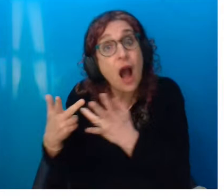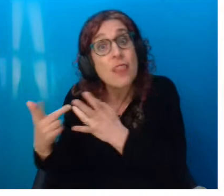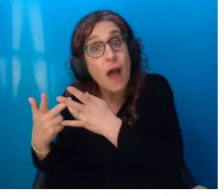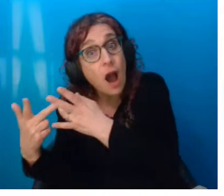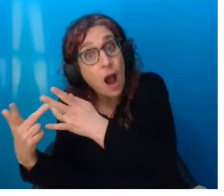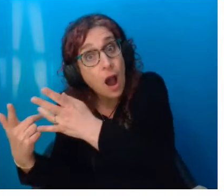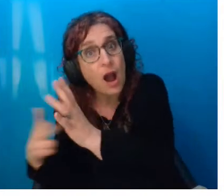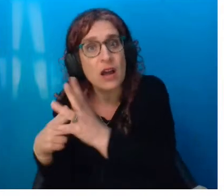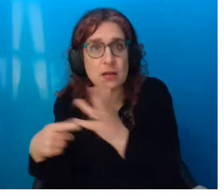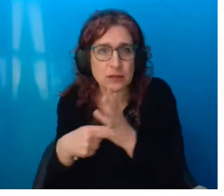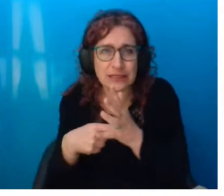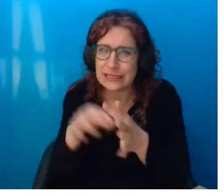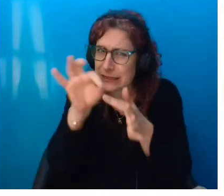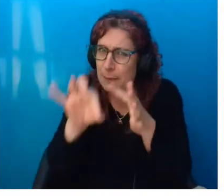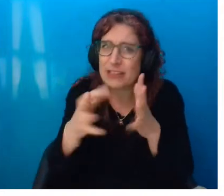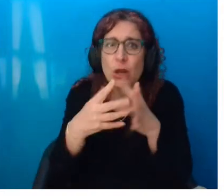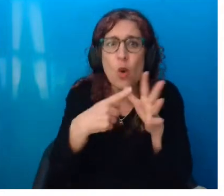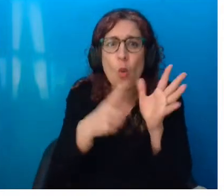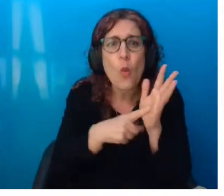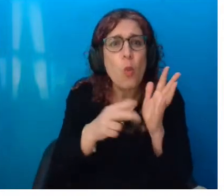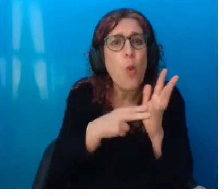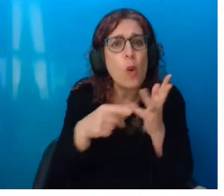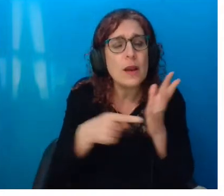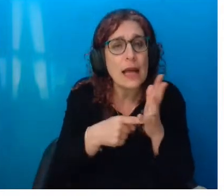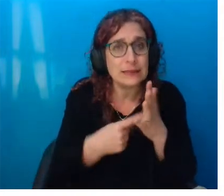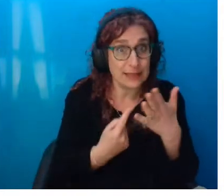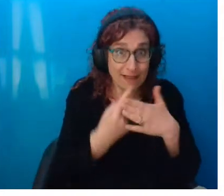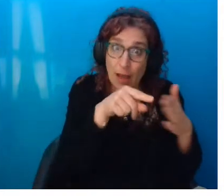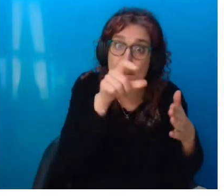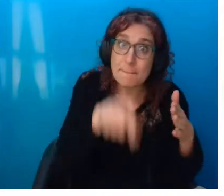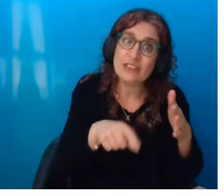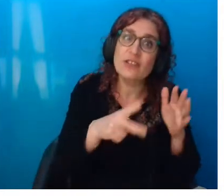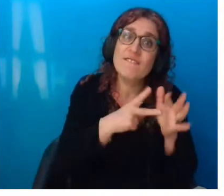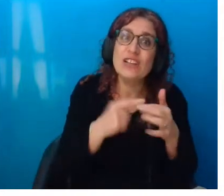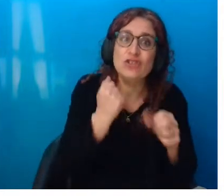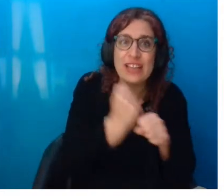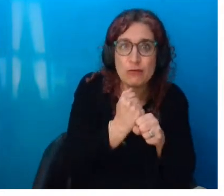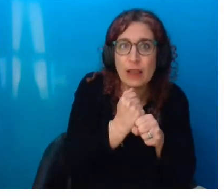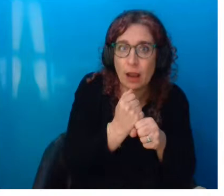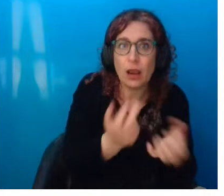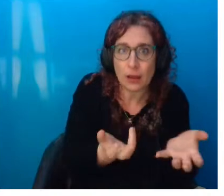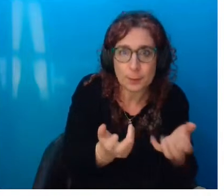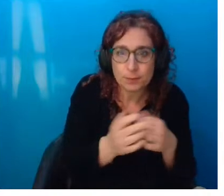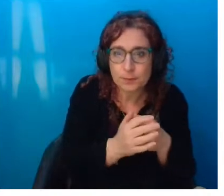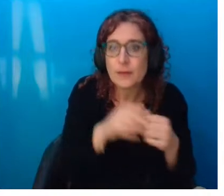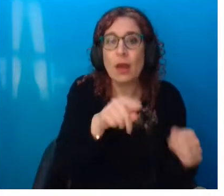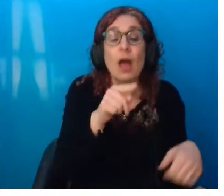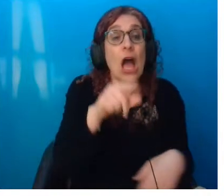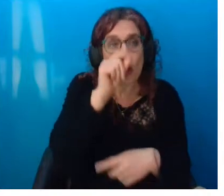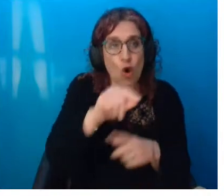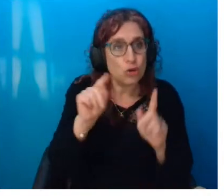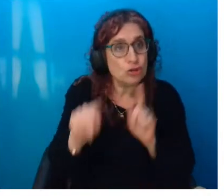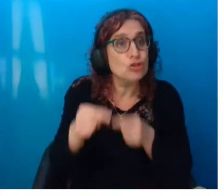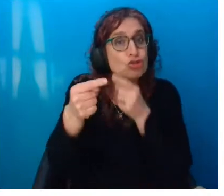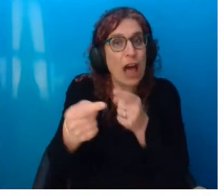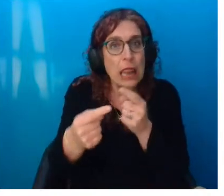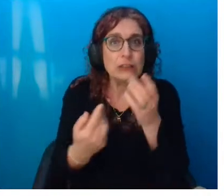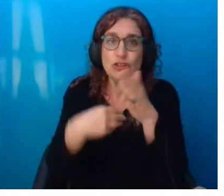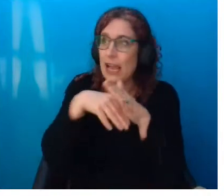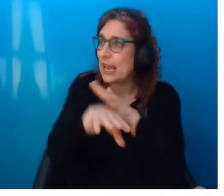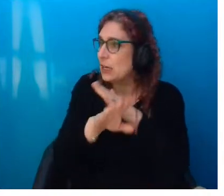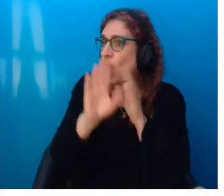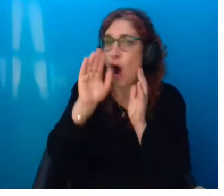walnuts, particularly in a patient who might be vegetarian. Challenges can be done at home or at hospital, depending